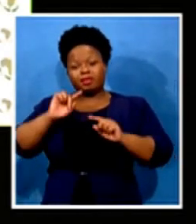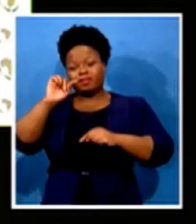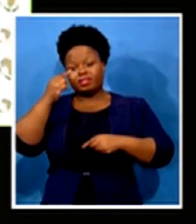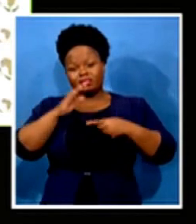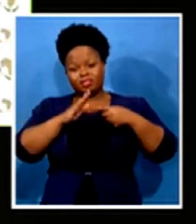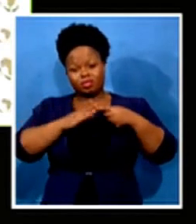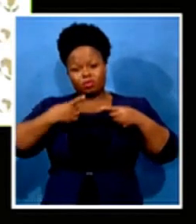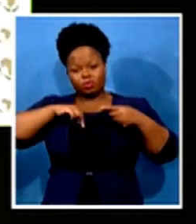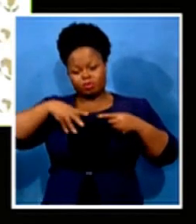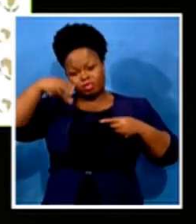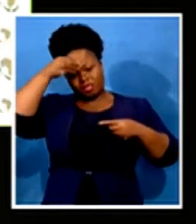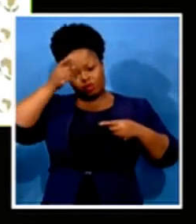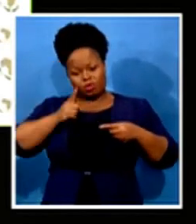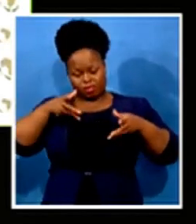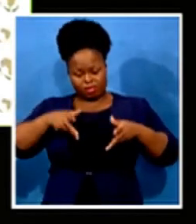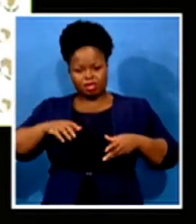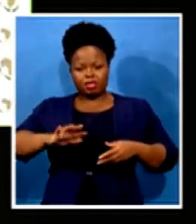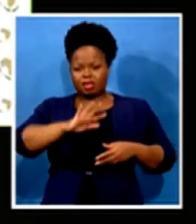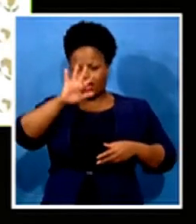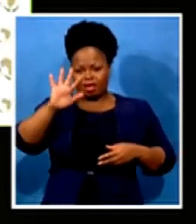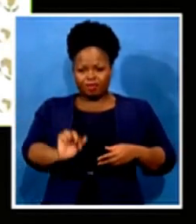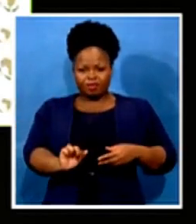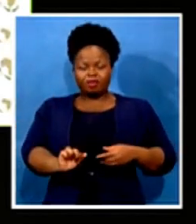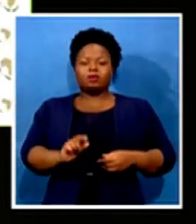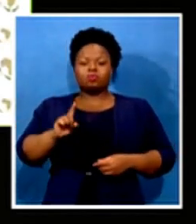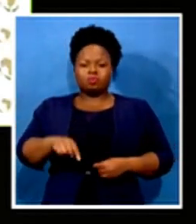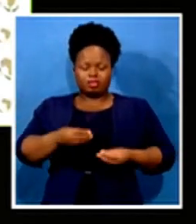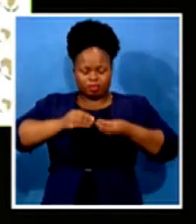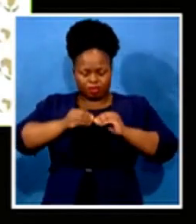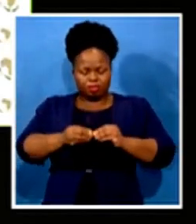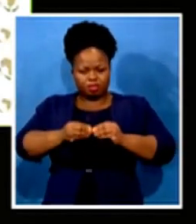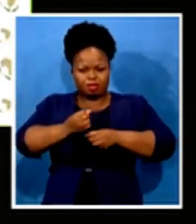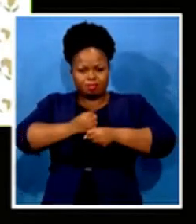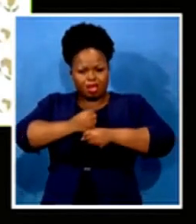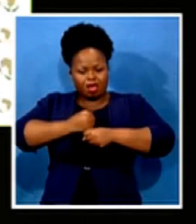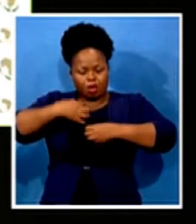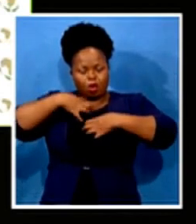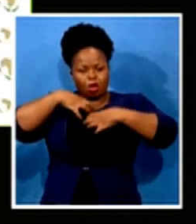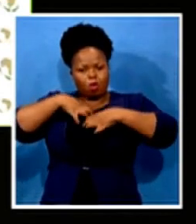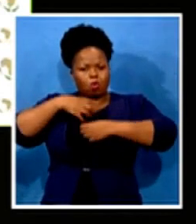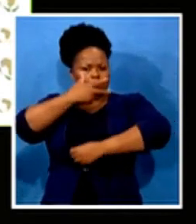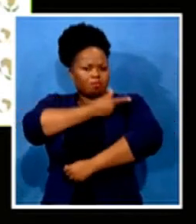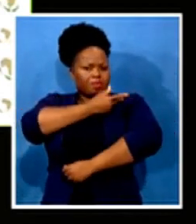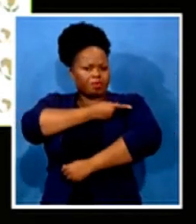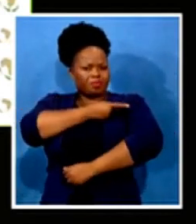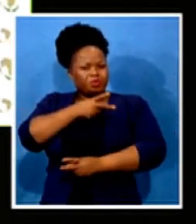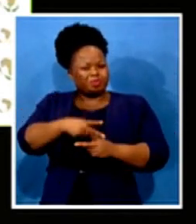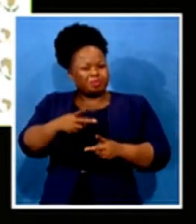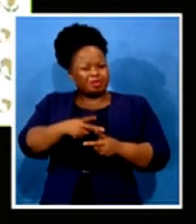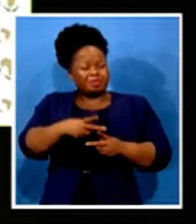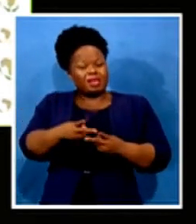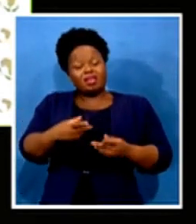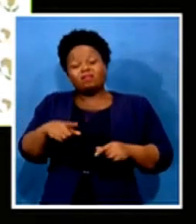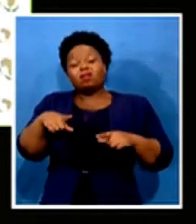able to manufacture our own vaccines on the continent in preparation for subsequent pandemics. This same scenario happened